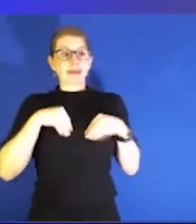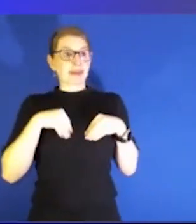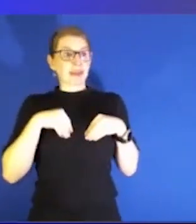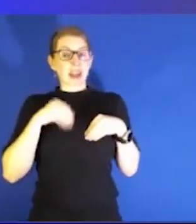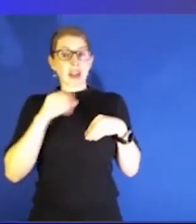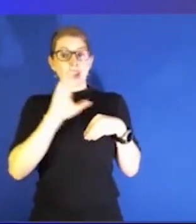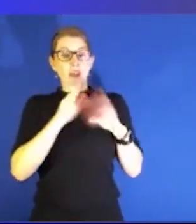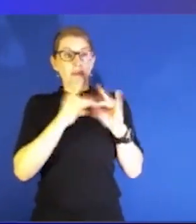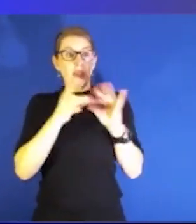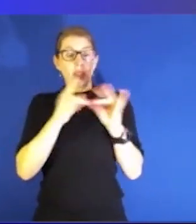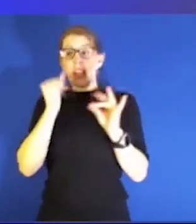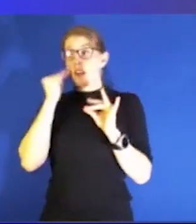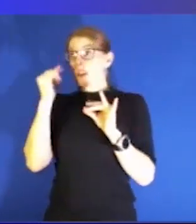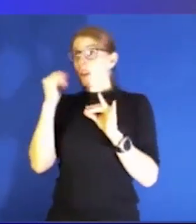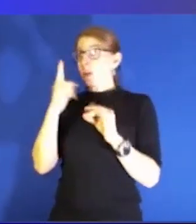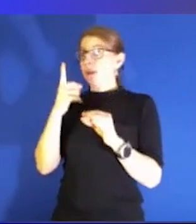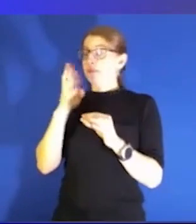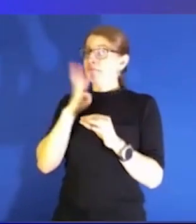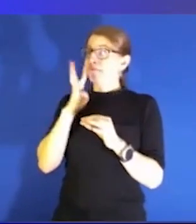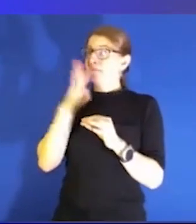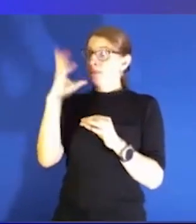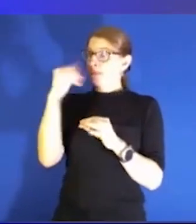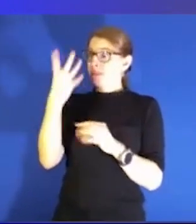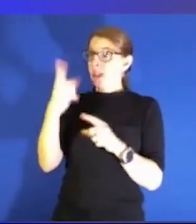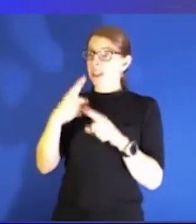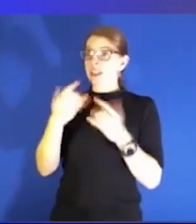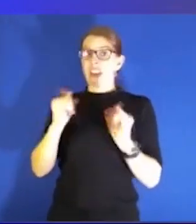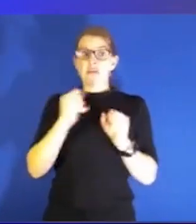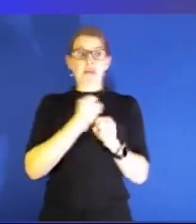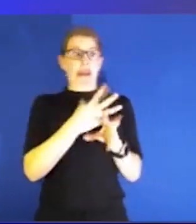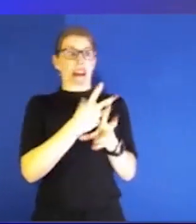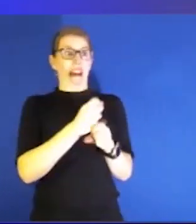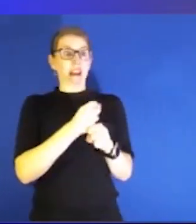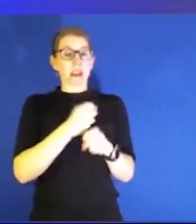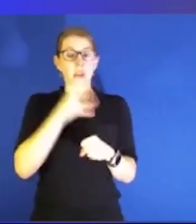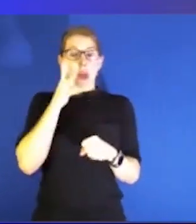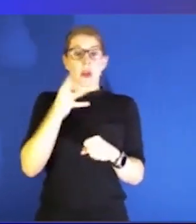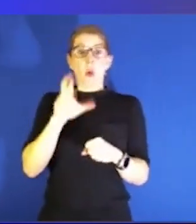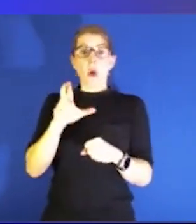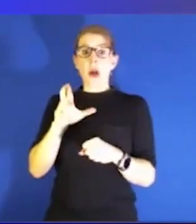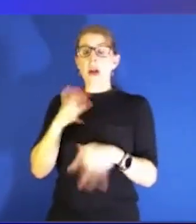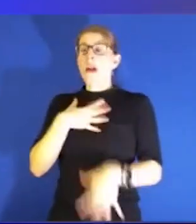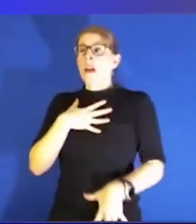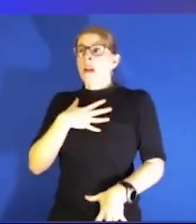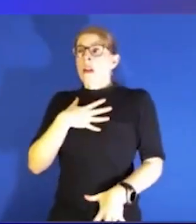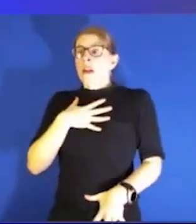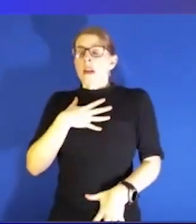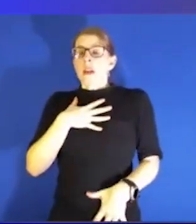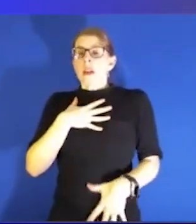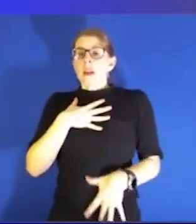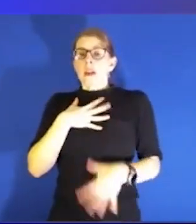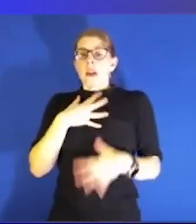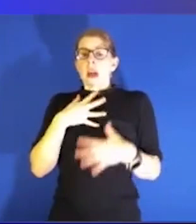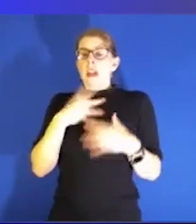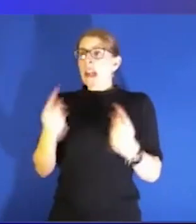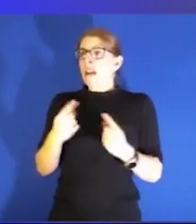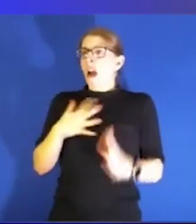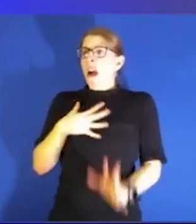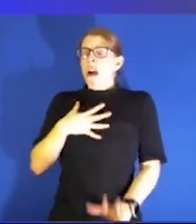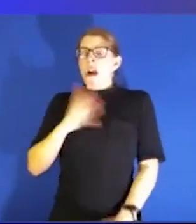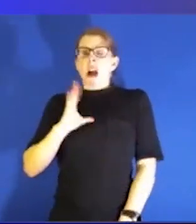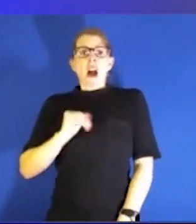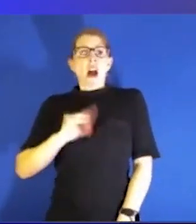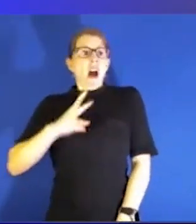and perfectly, sometimes you get your head bit off, right? Or the people are sort of that wounded martyr that you've injured them and they'll never speak to you again.